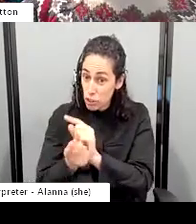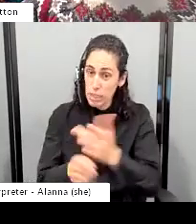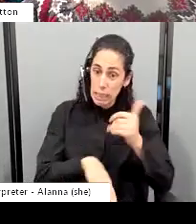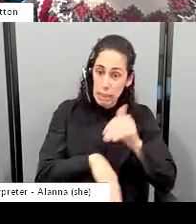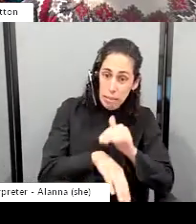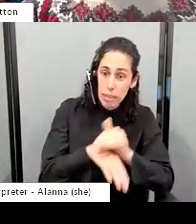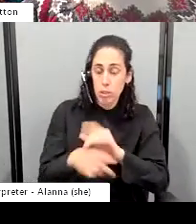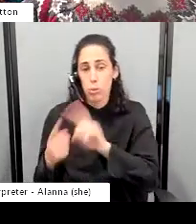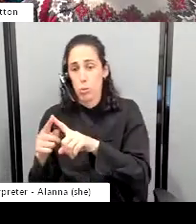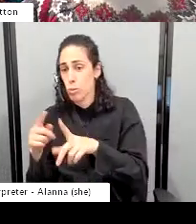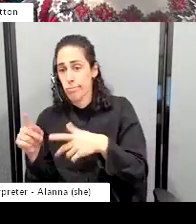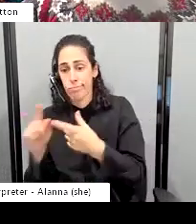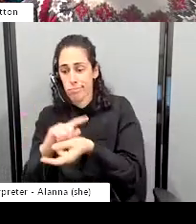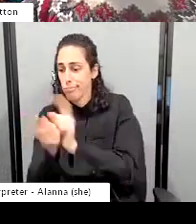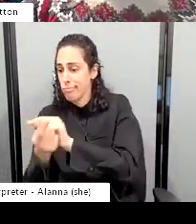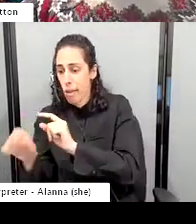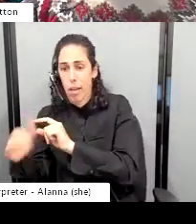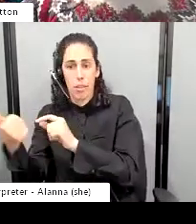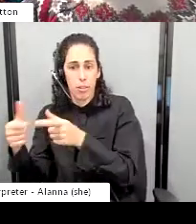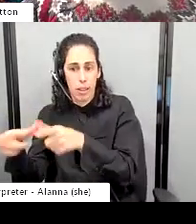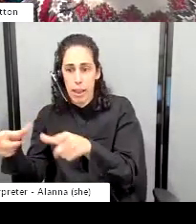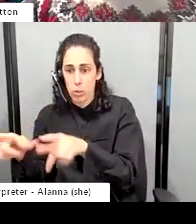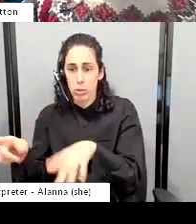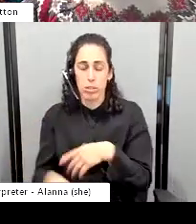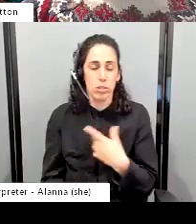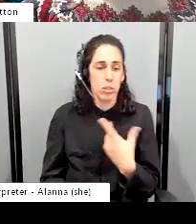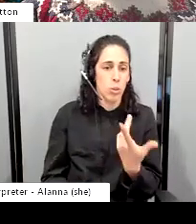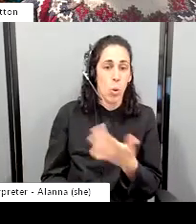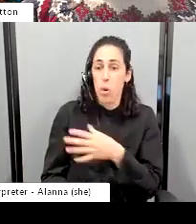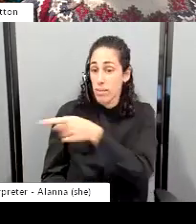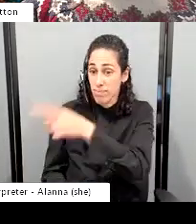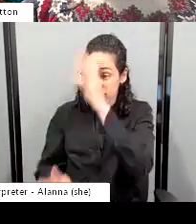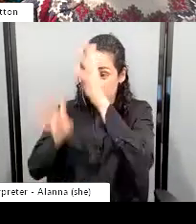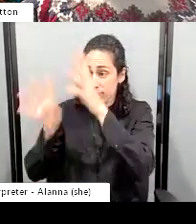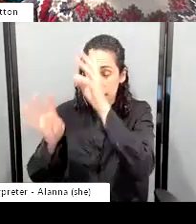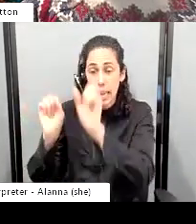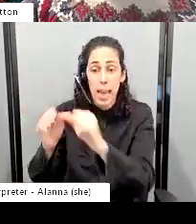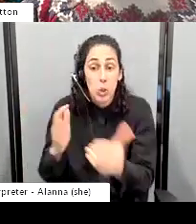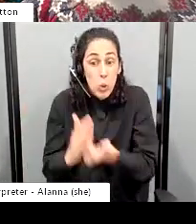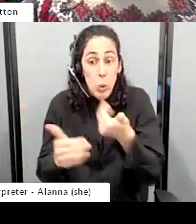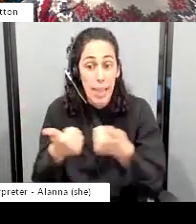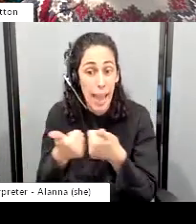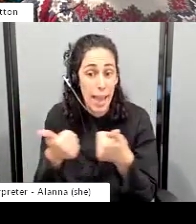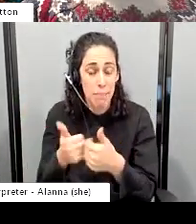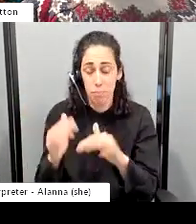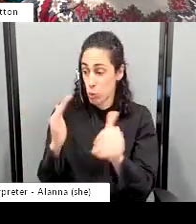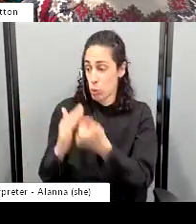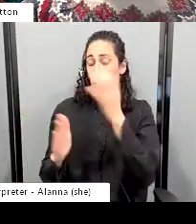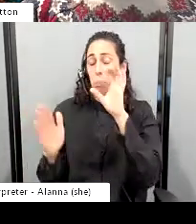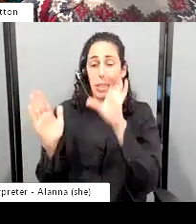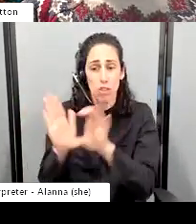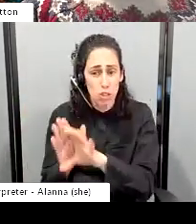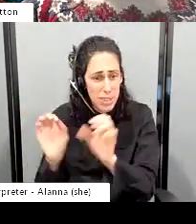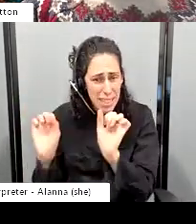the creation, games, images, all kinds of things. So Phil, do you want to show a